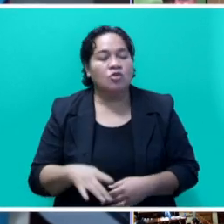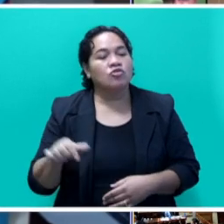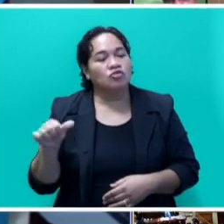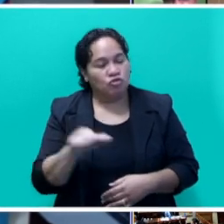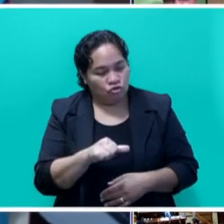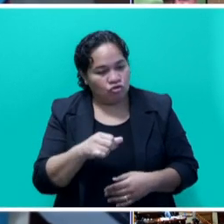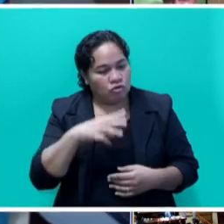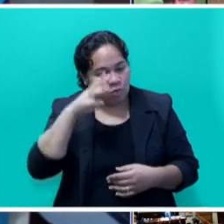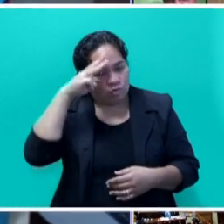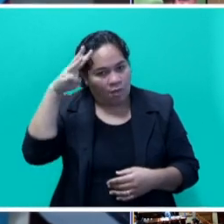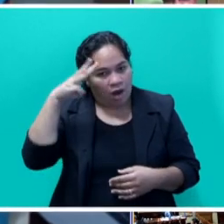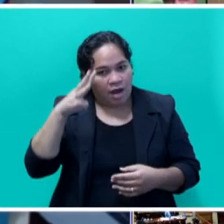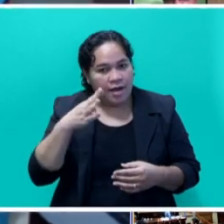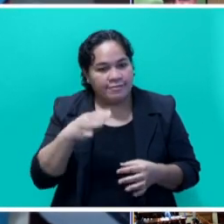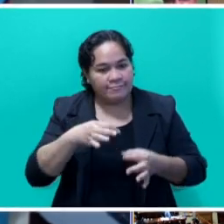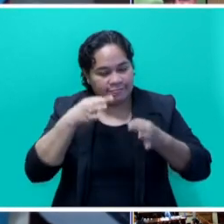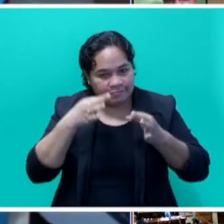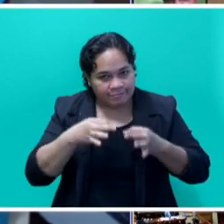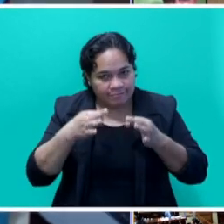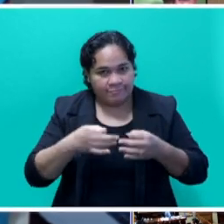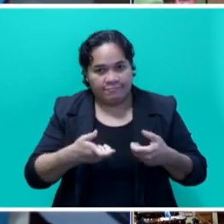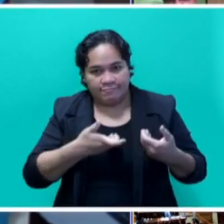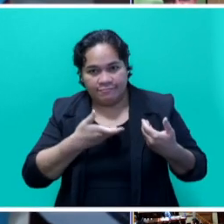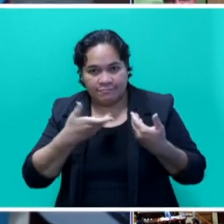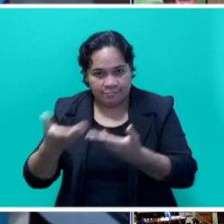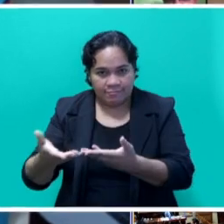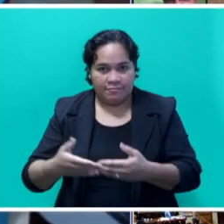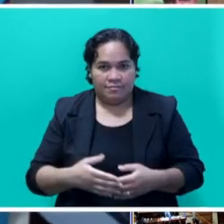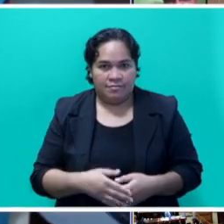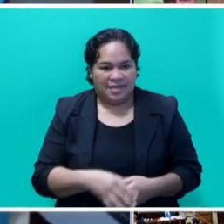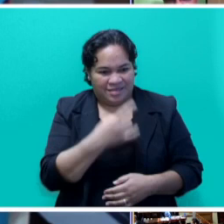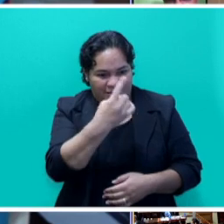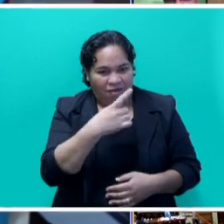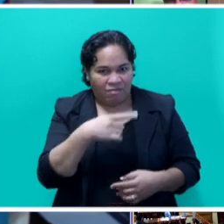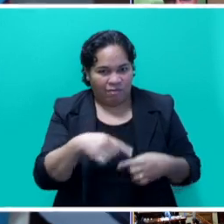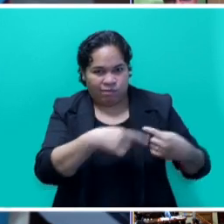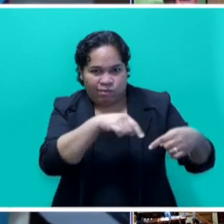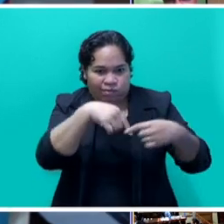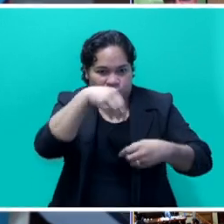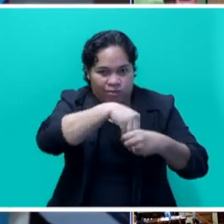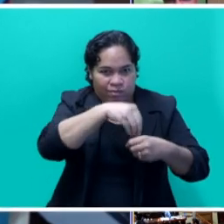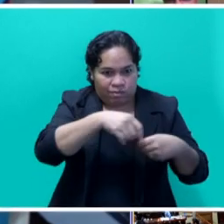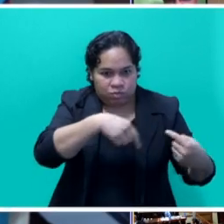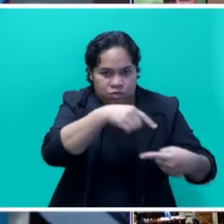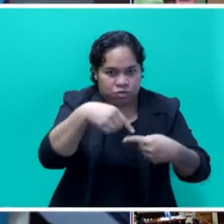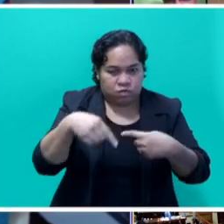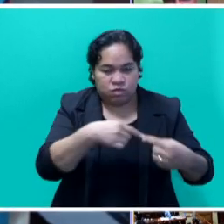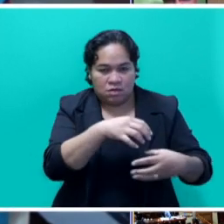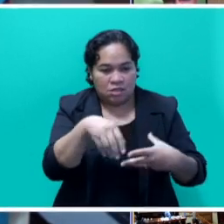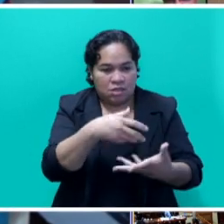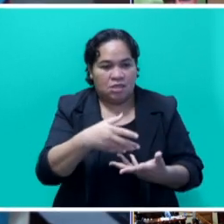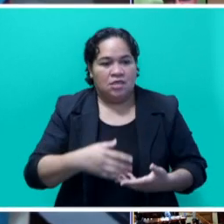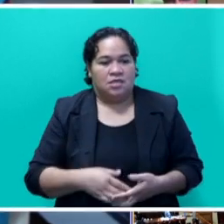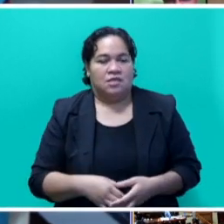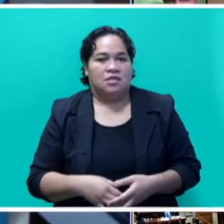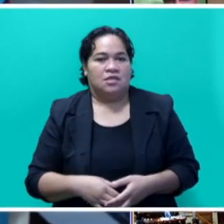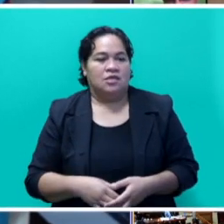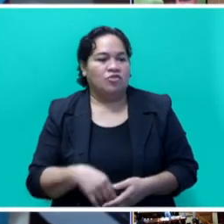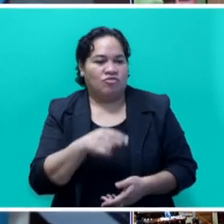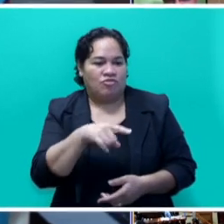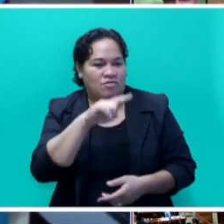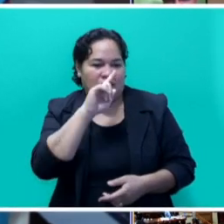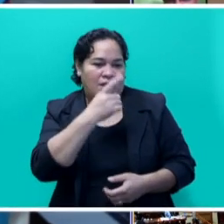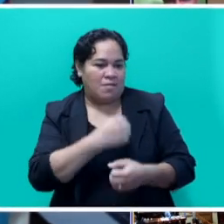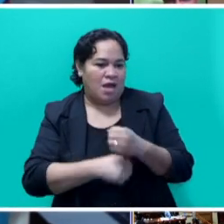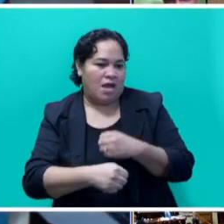criticism. They might even stop squabbling among themselves long enough to be a rational opposition. But the